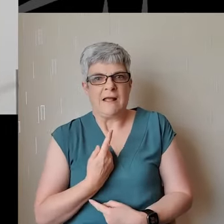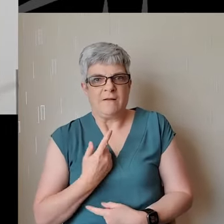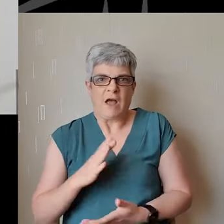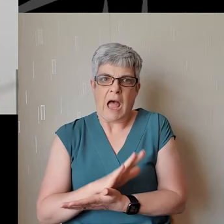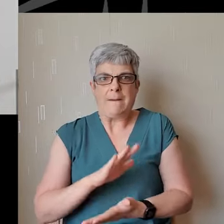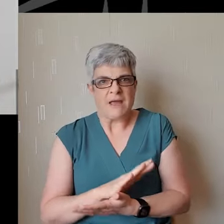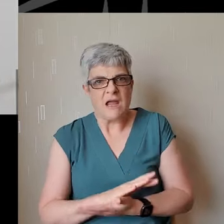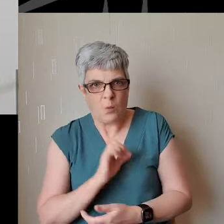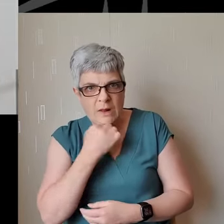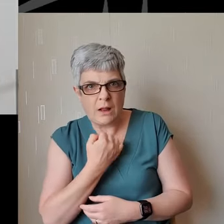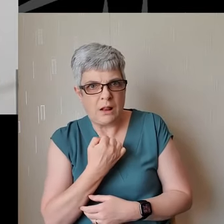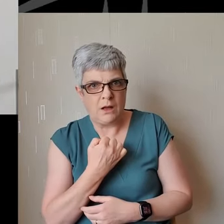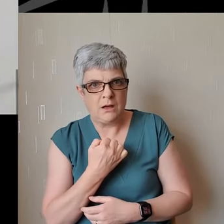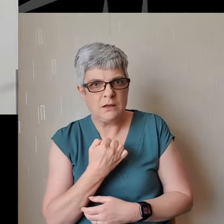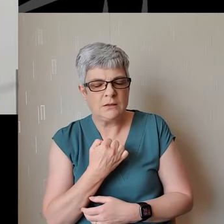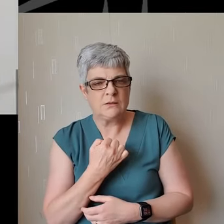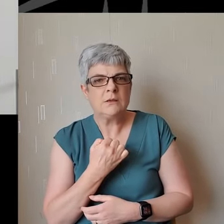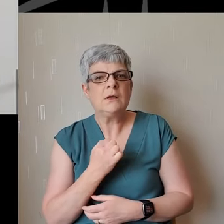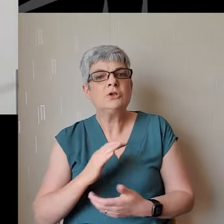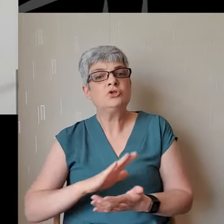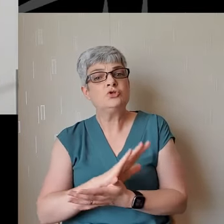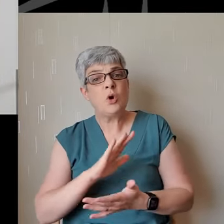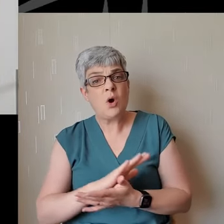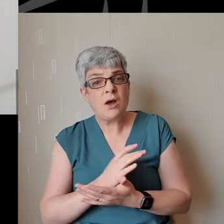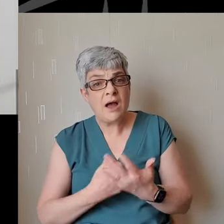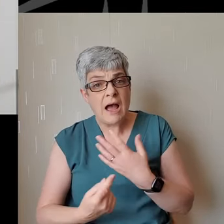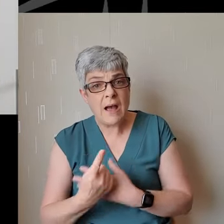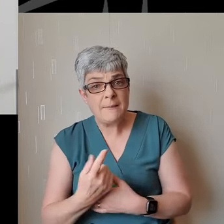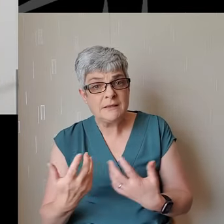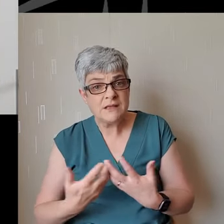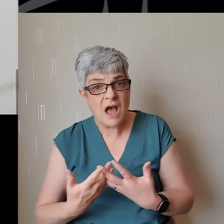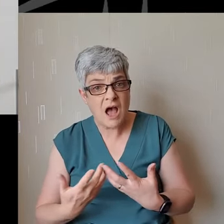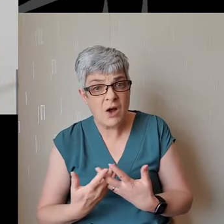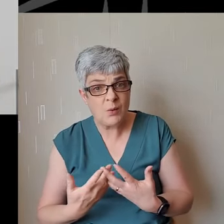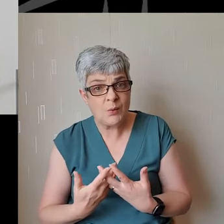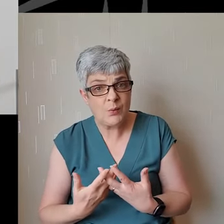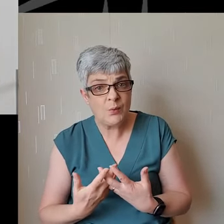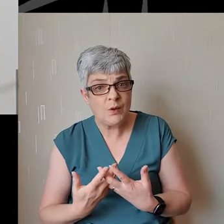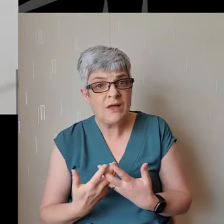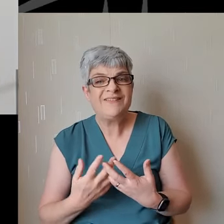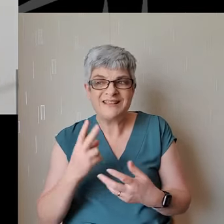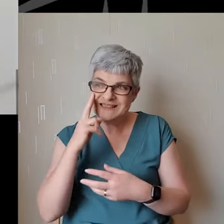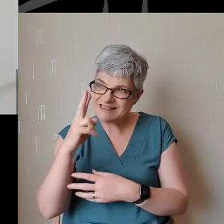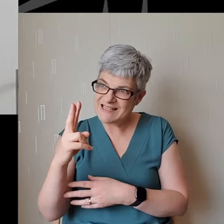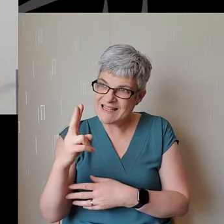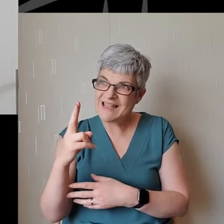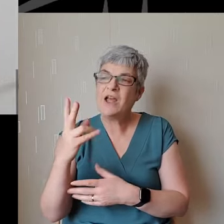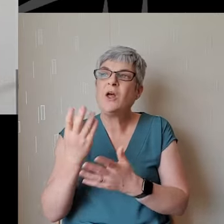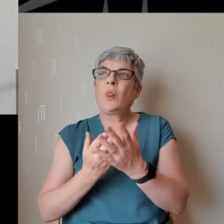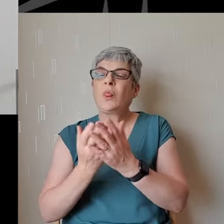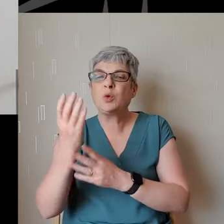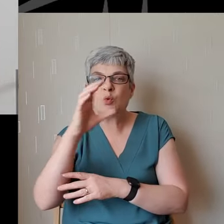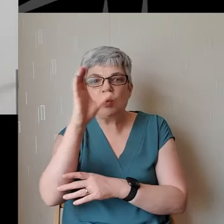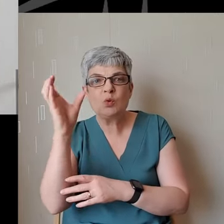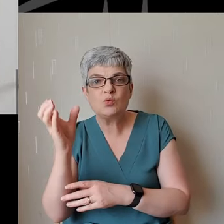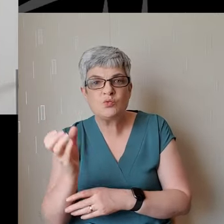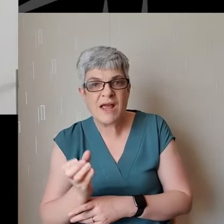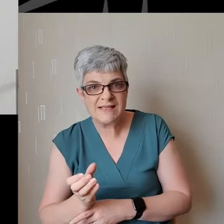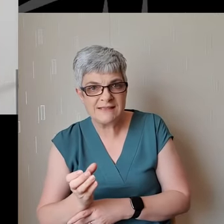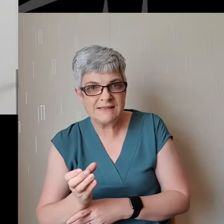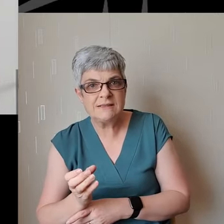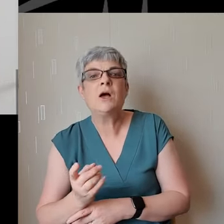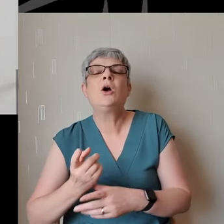me." The joy comes as they see who they are in Christ. Rejoice in the